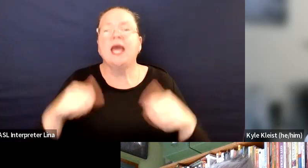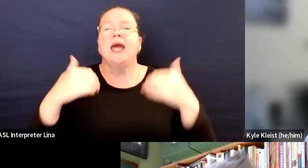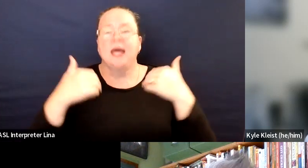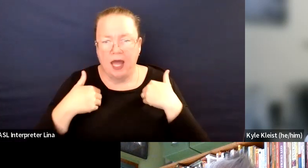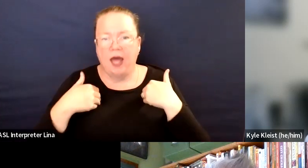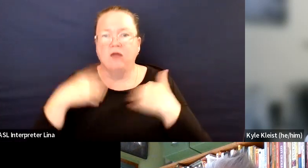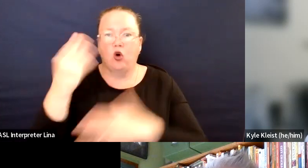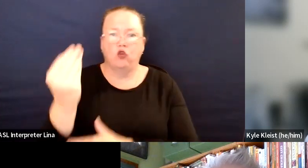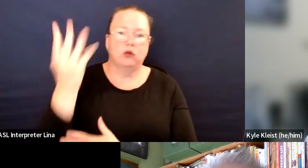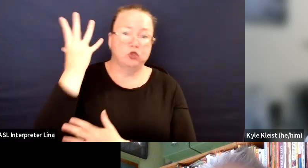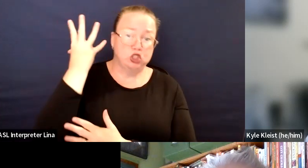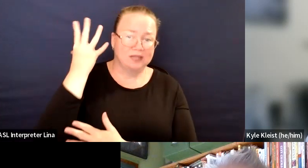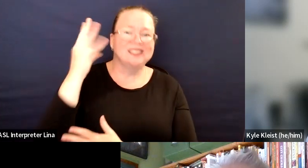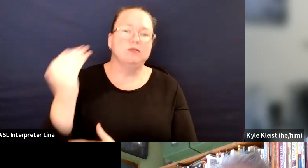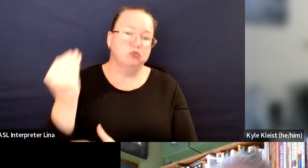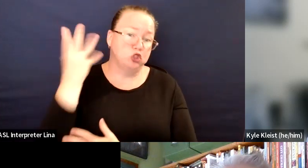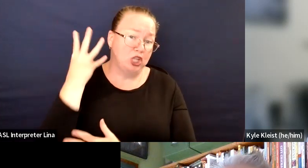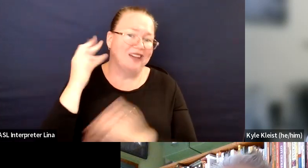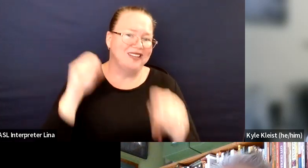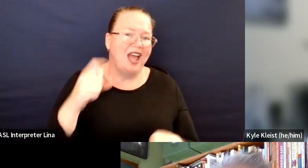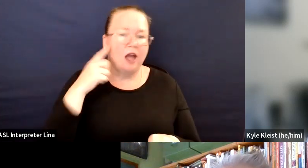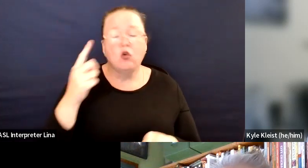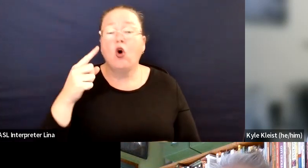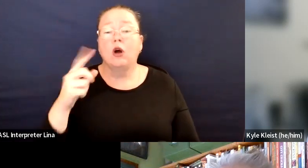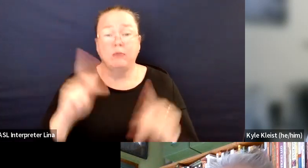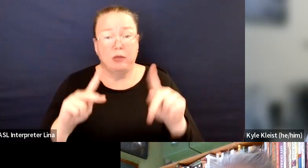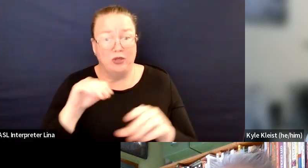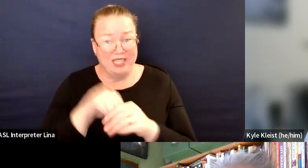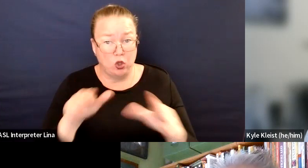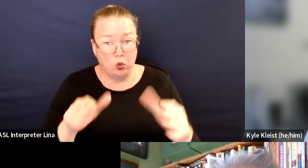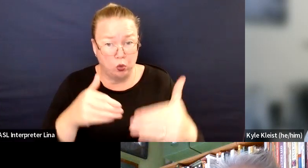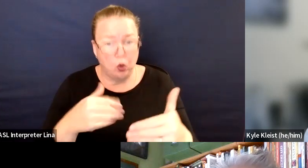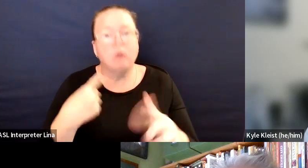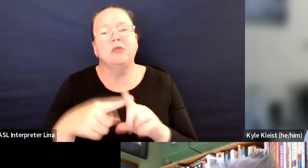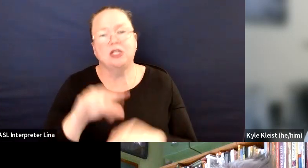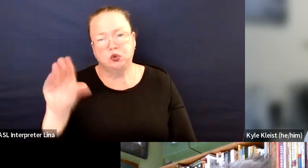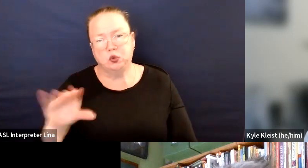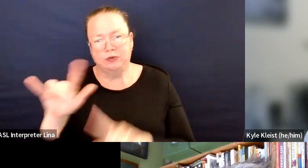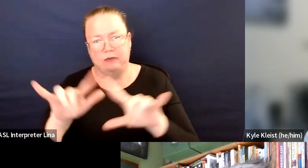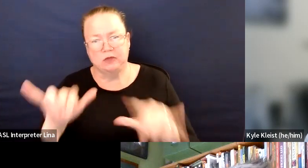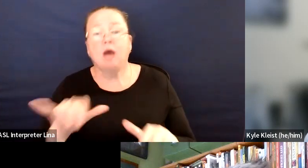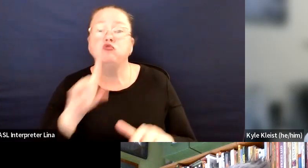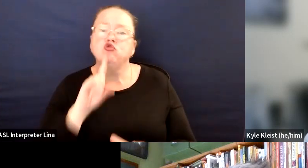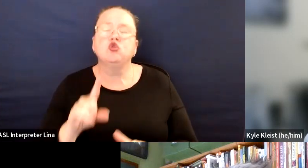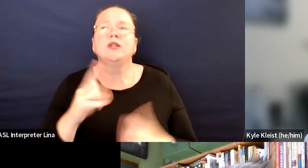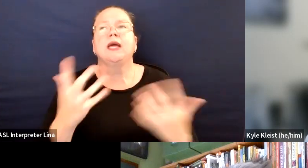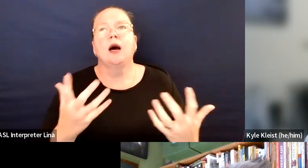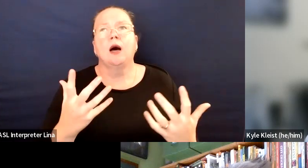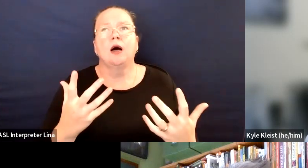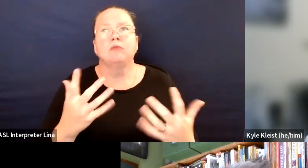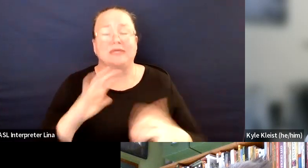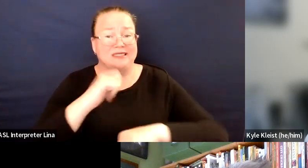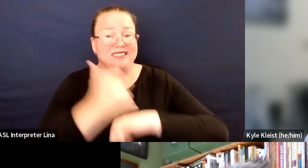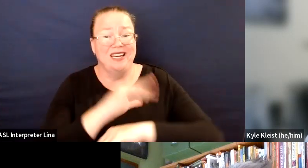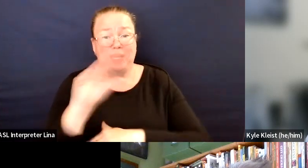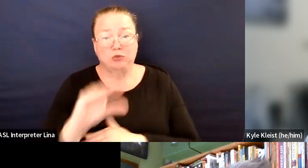overhead projections. We can project on the screen for those that are there and those that are in Zoom. So it's really just a matter of setting up a